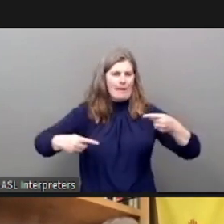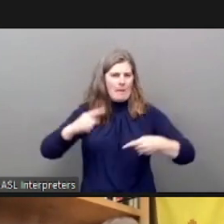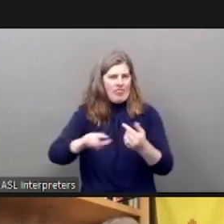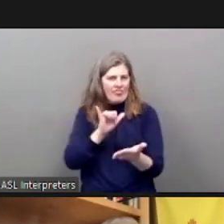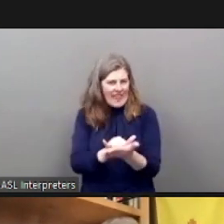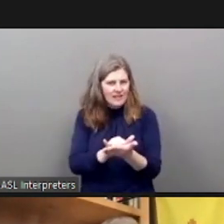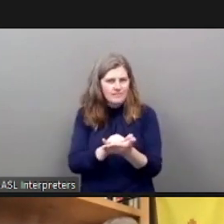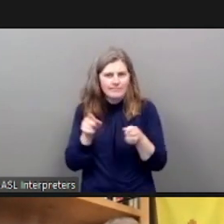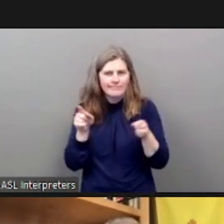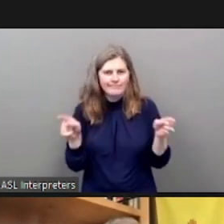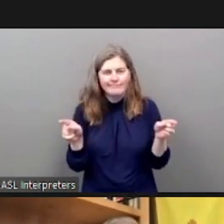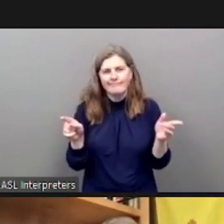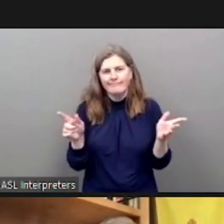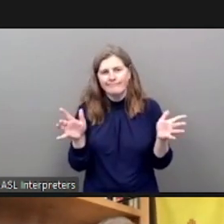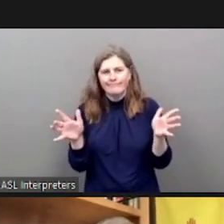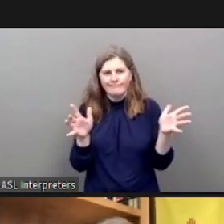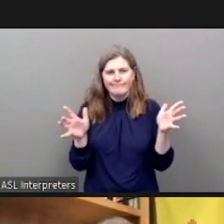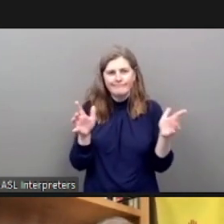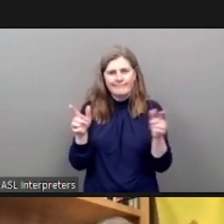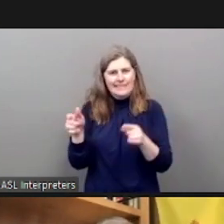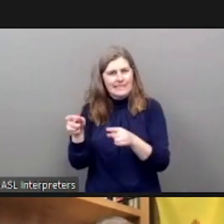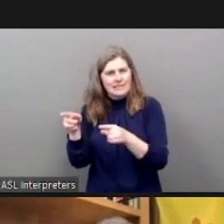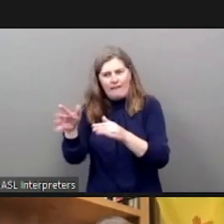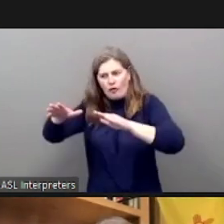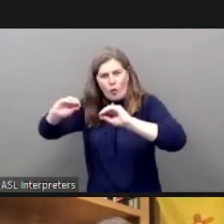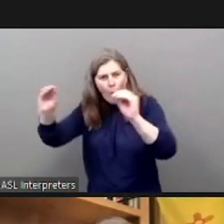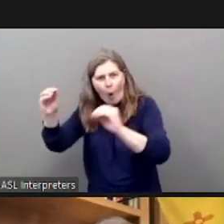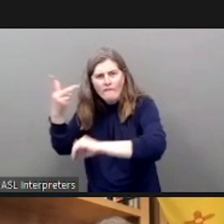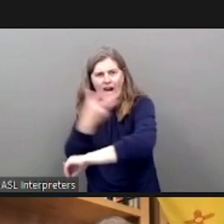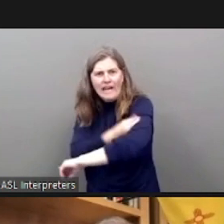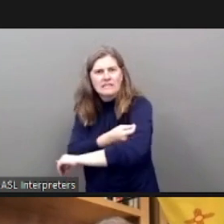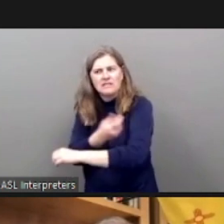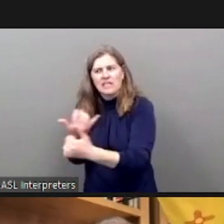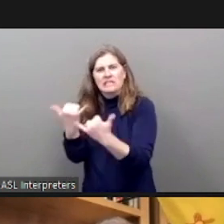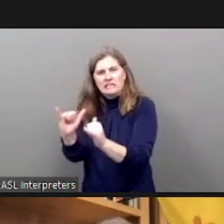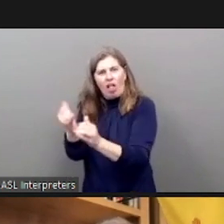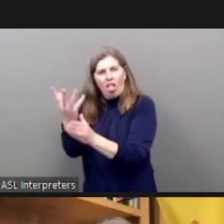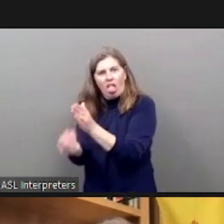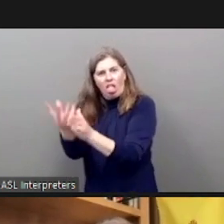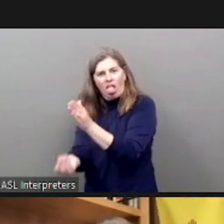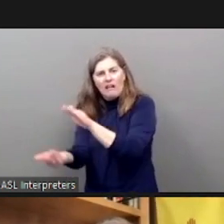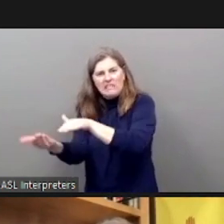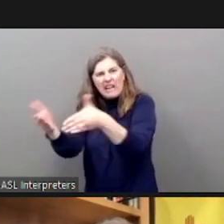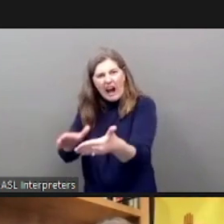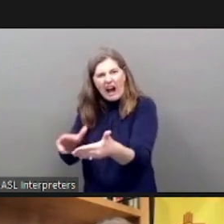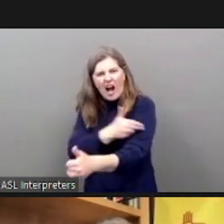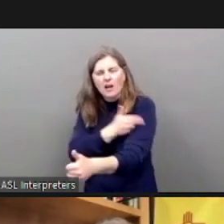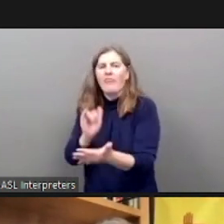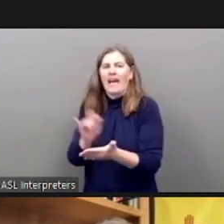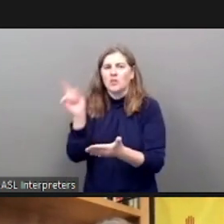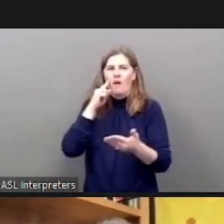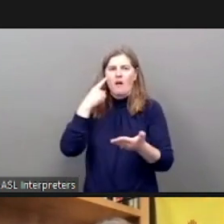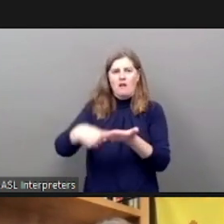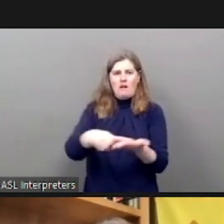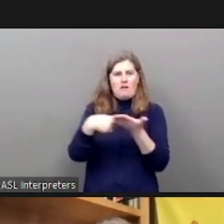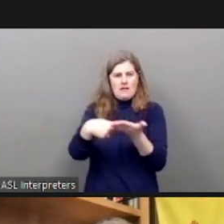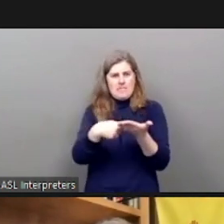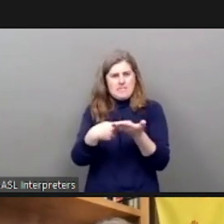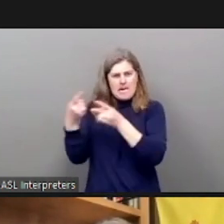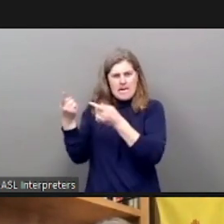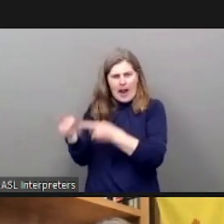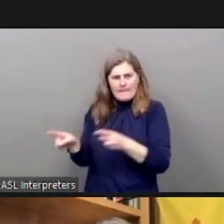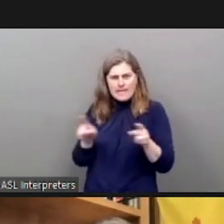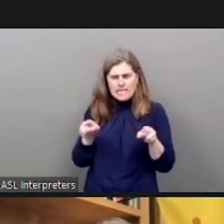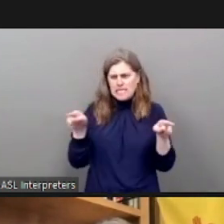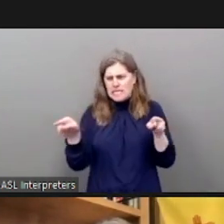been vaccinated yet and are still dying or getting hospitalized? So that's kind of where that debate is lying,